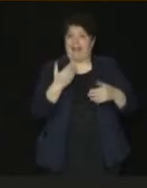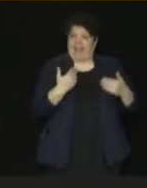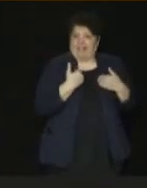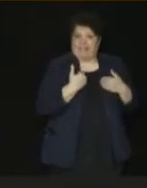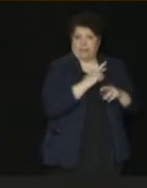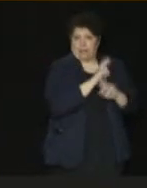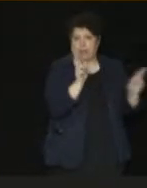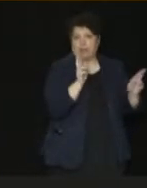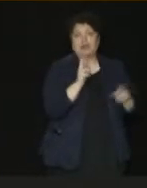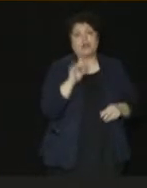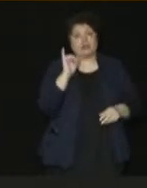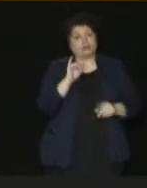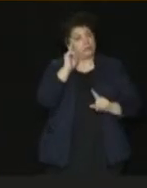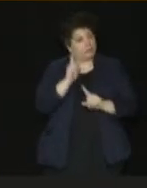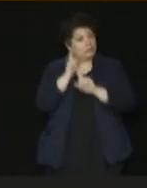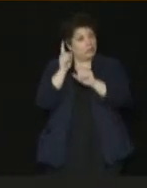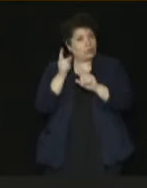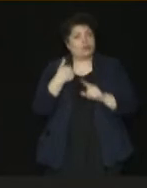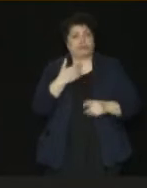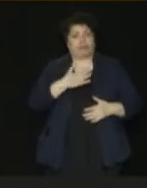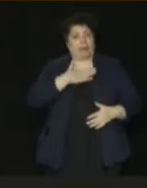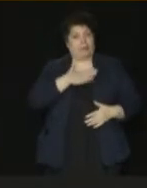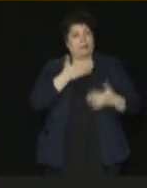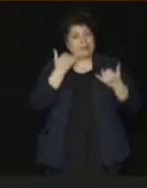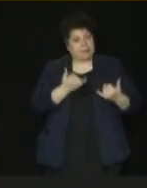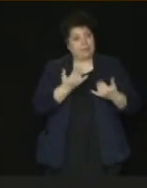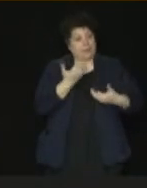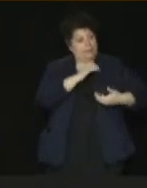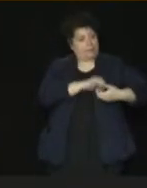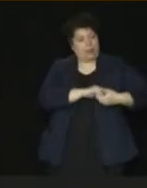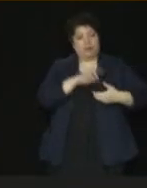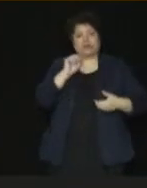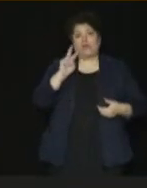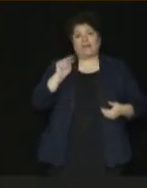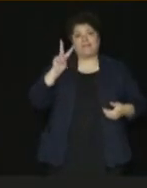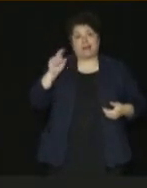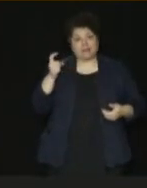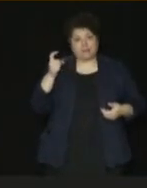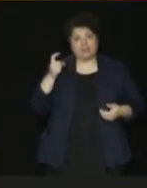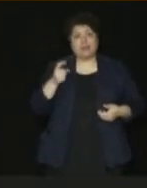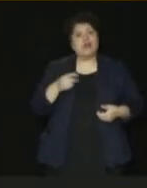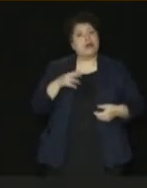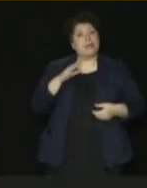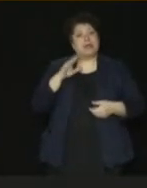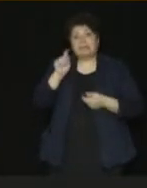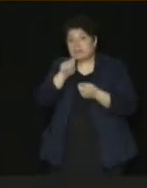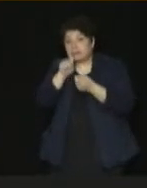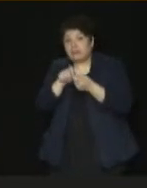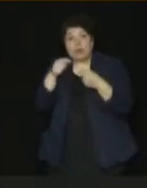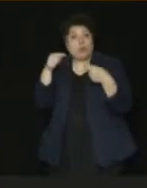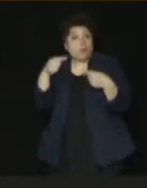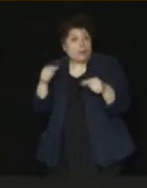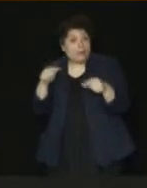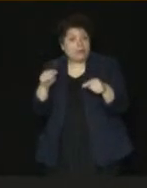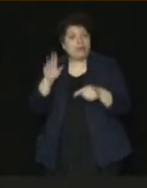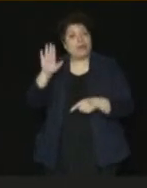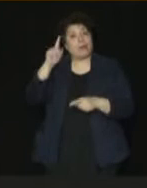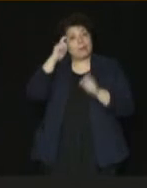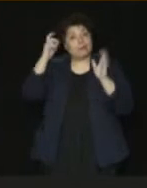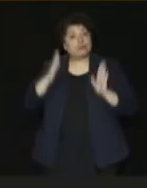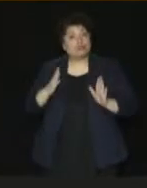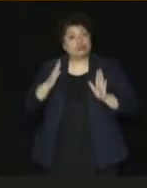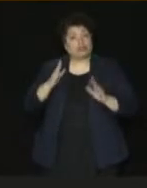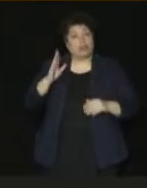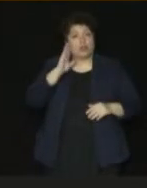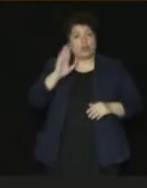why we're so pleased to be moving forward with Novavax. In regards to specific timelines, I think the ministers who are up after